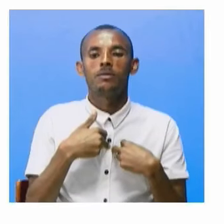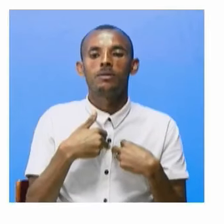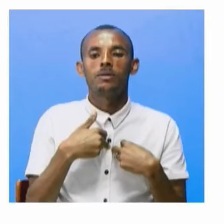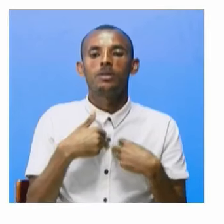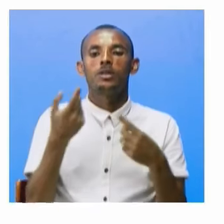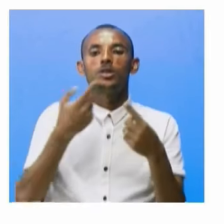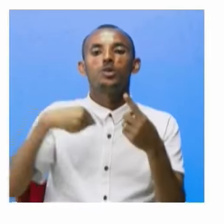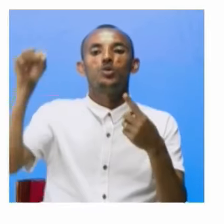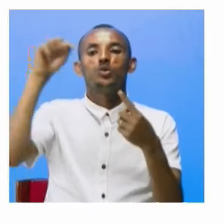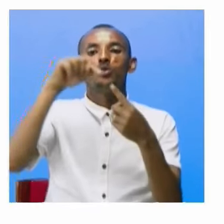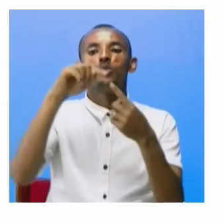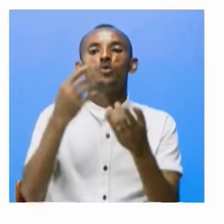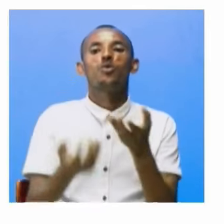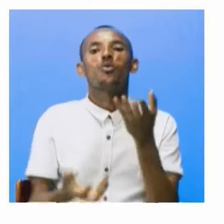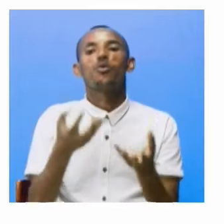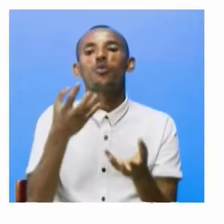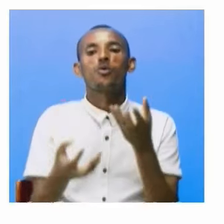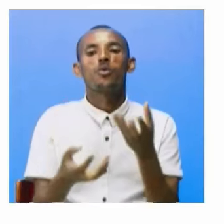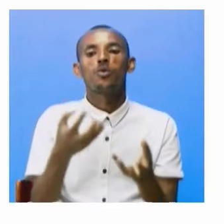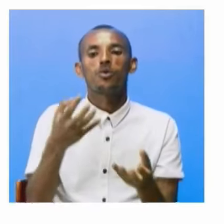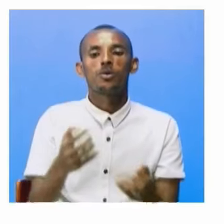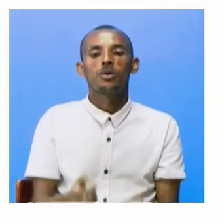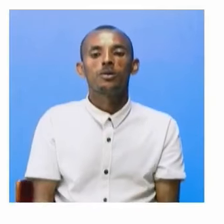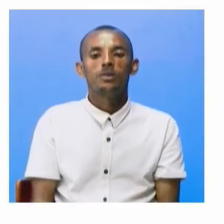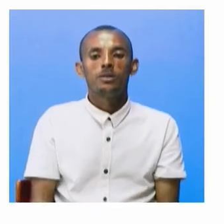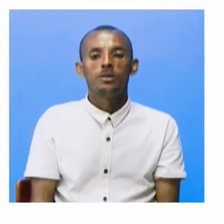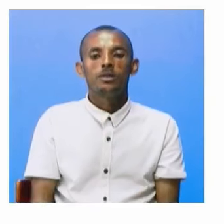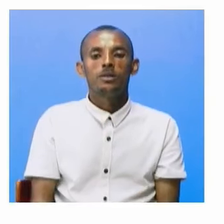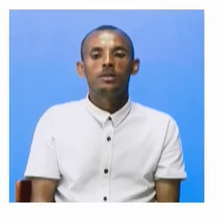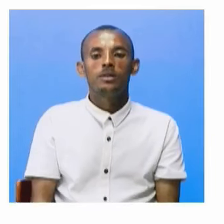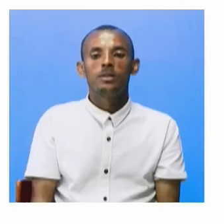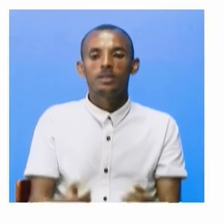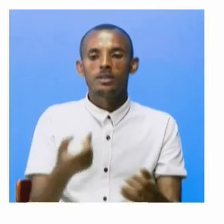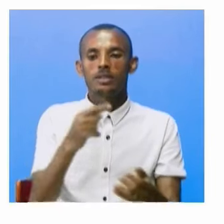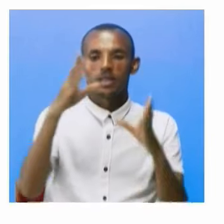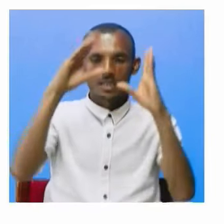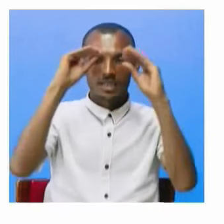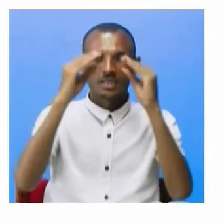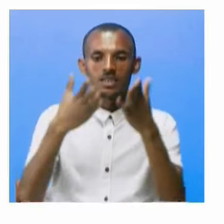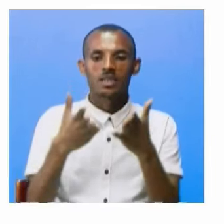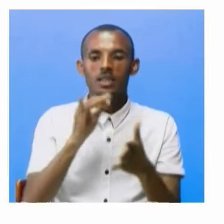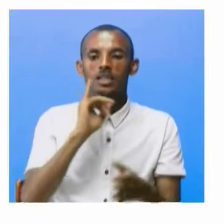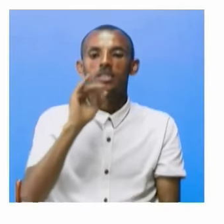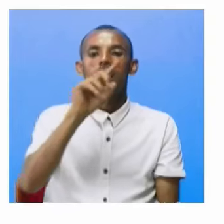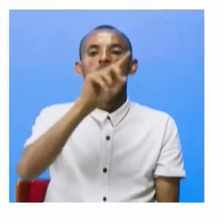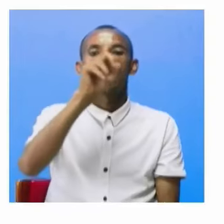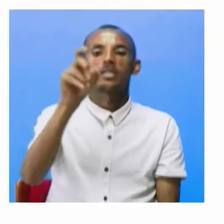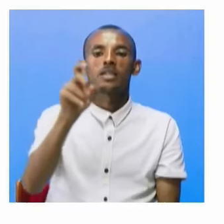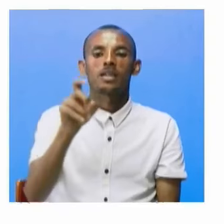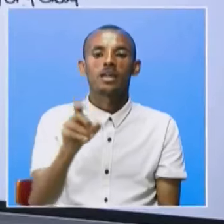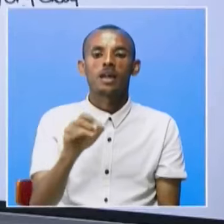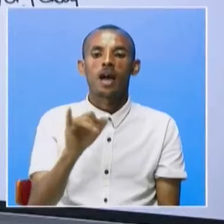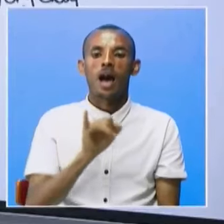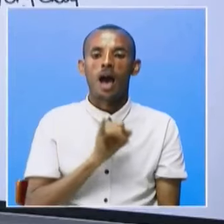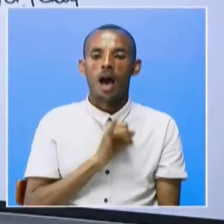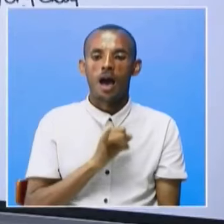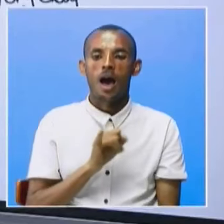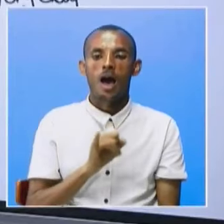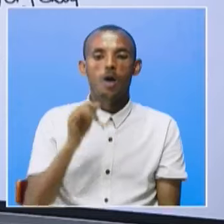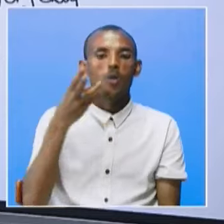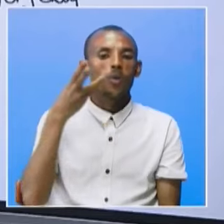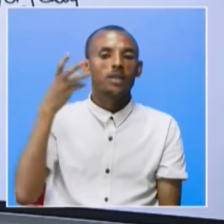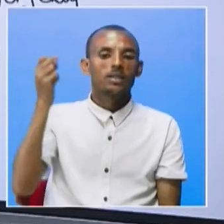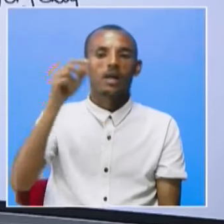to cook? So the teacher is asking, or I was asking for